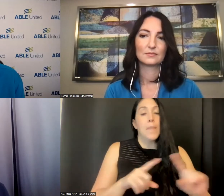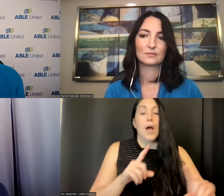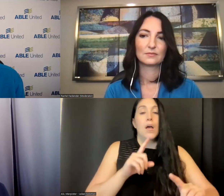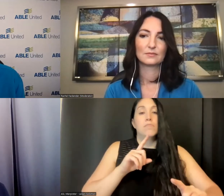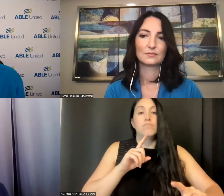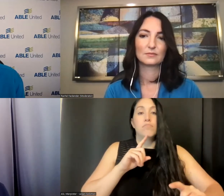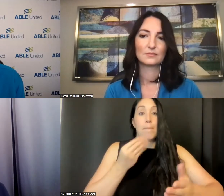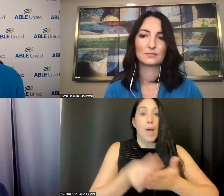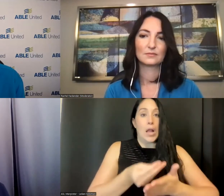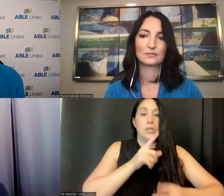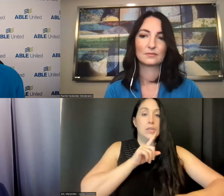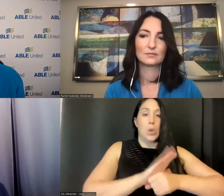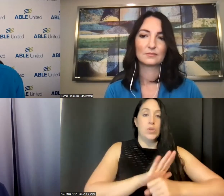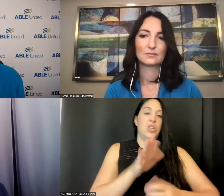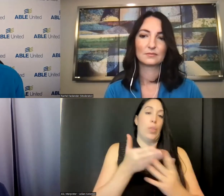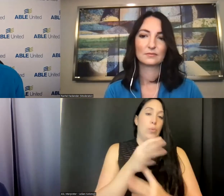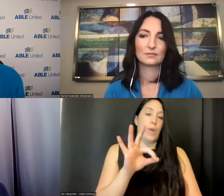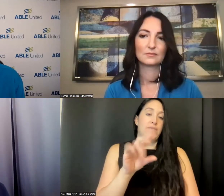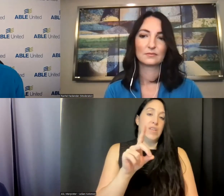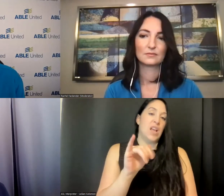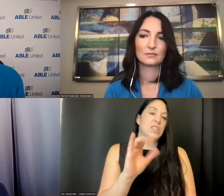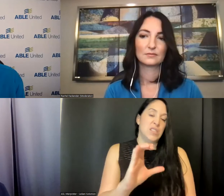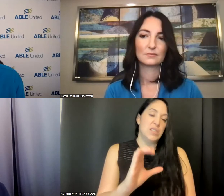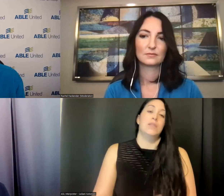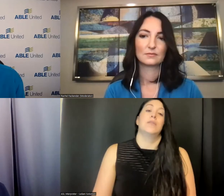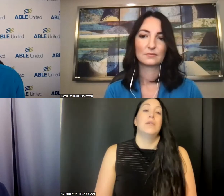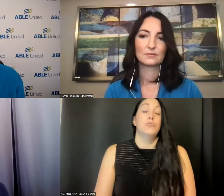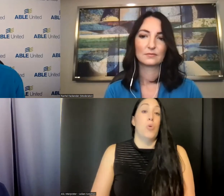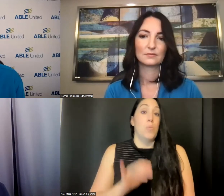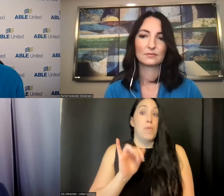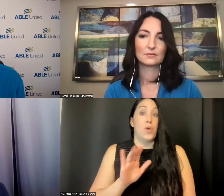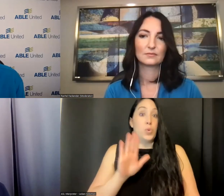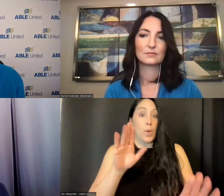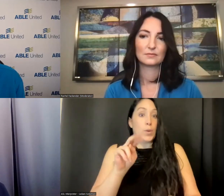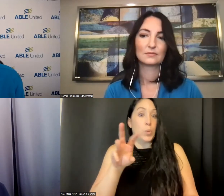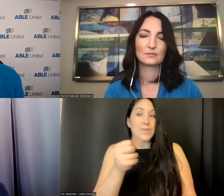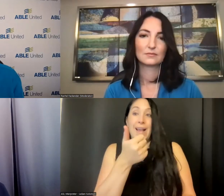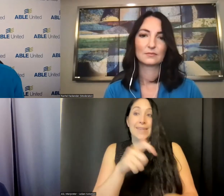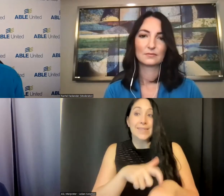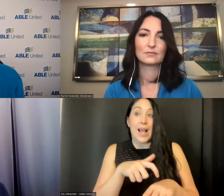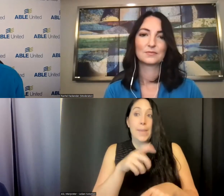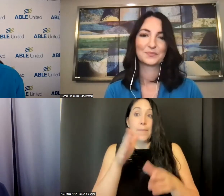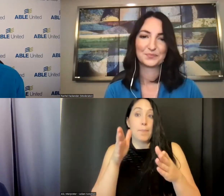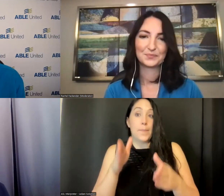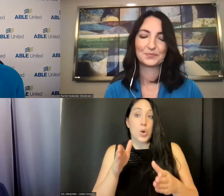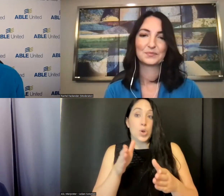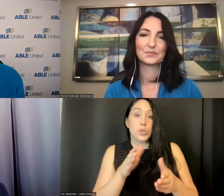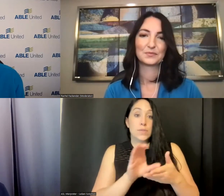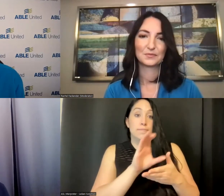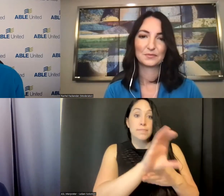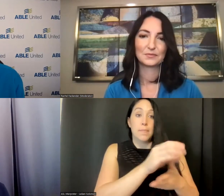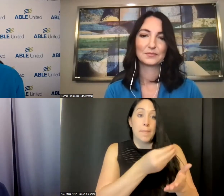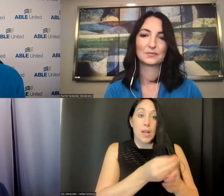product. And the great thing is anytime somebody puts money in, they can choose, is it saving, is it investment?